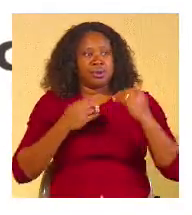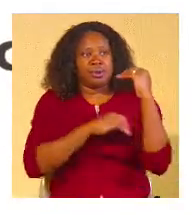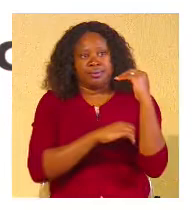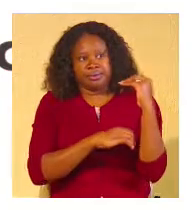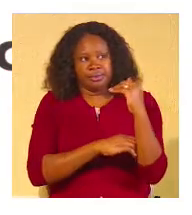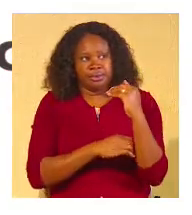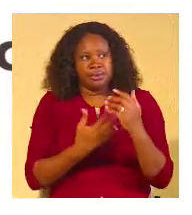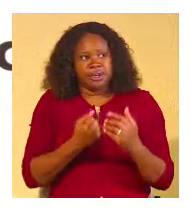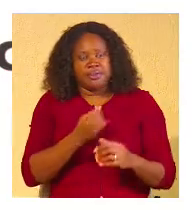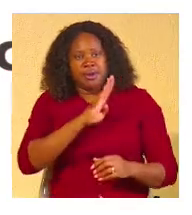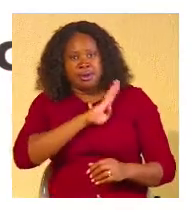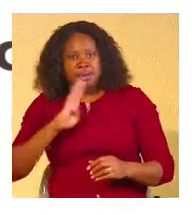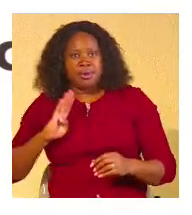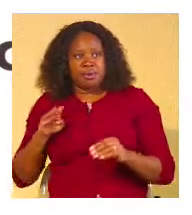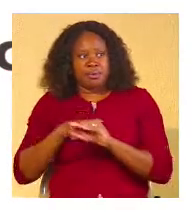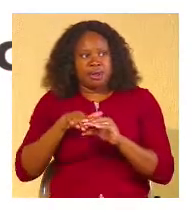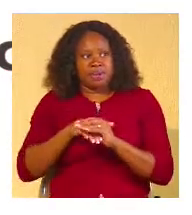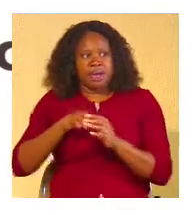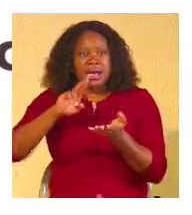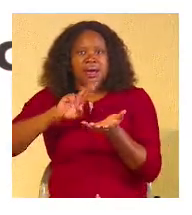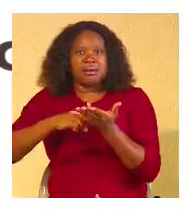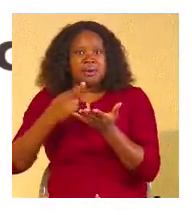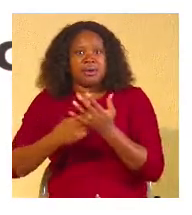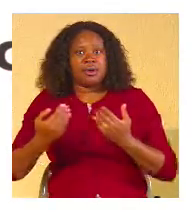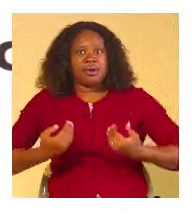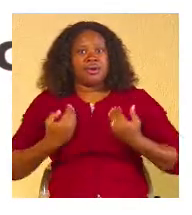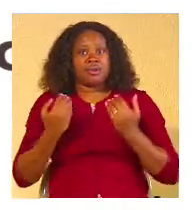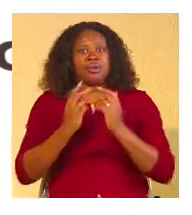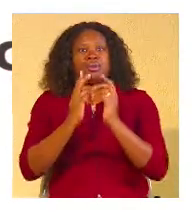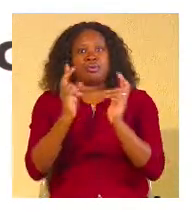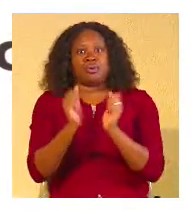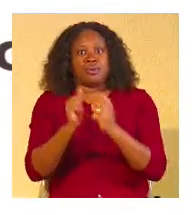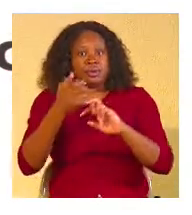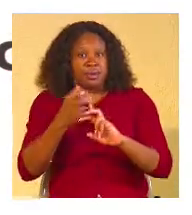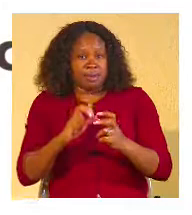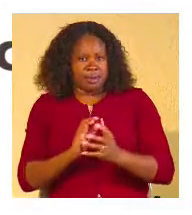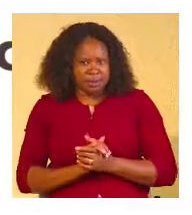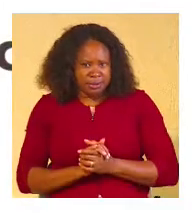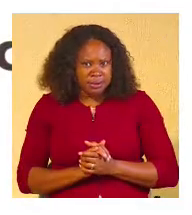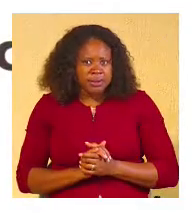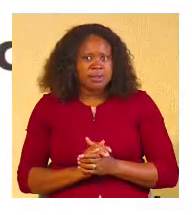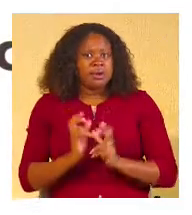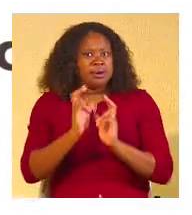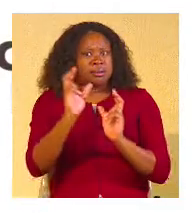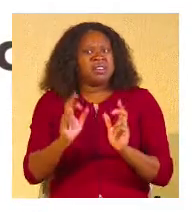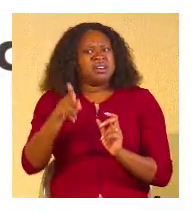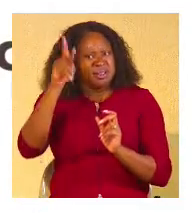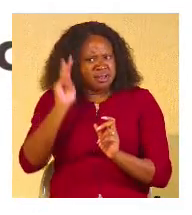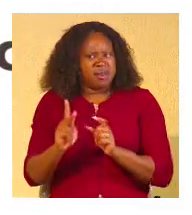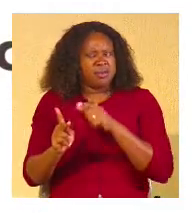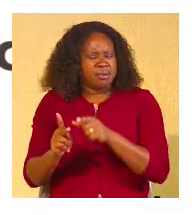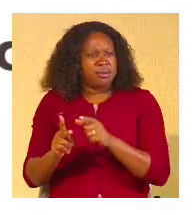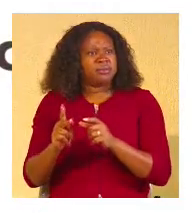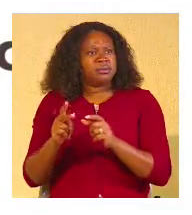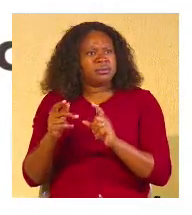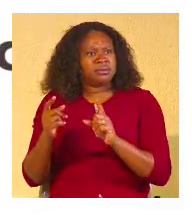do have a board member who represents the youth living with disability. So perhaps this person can also